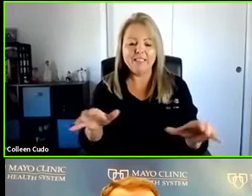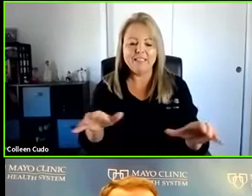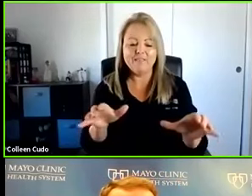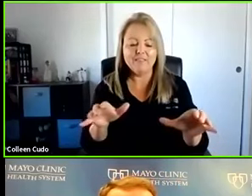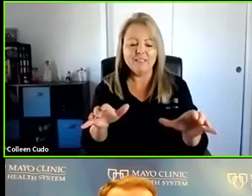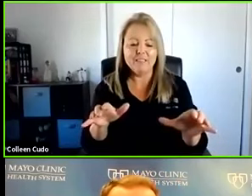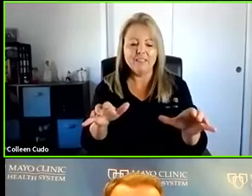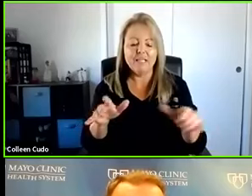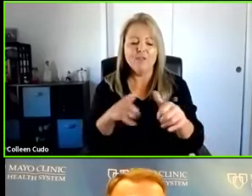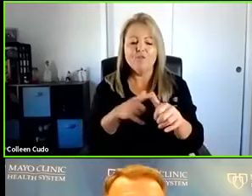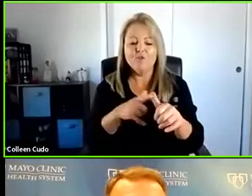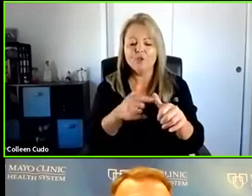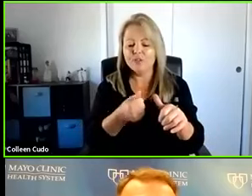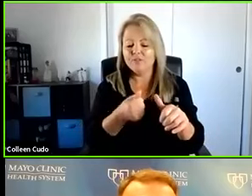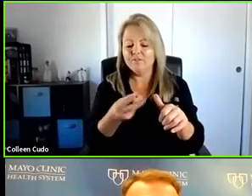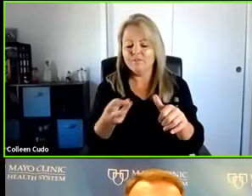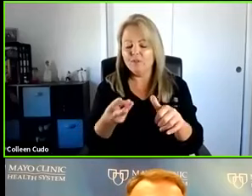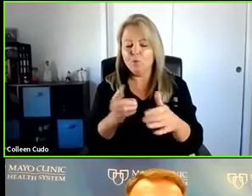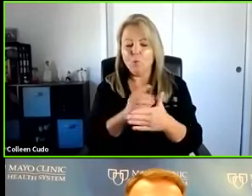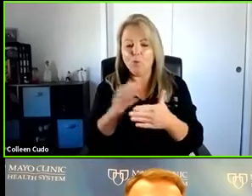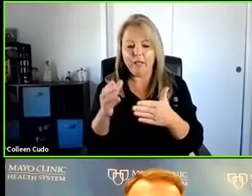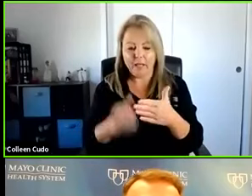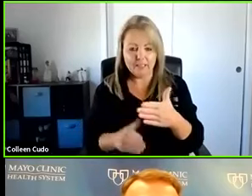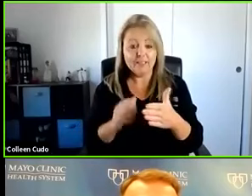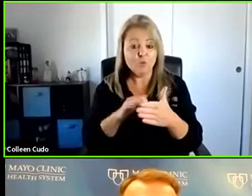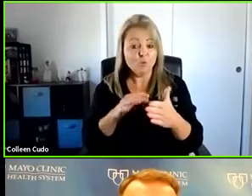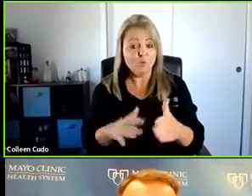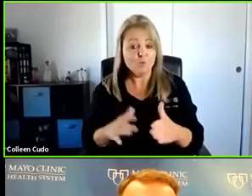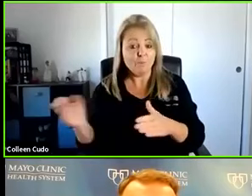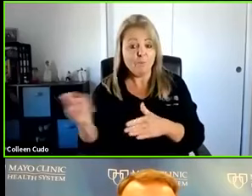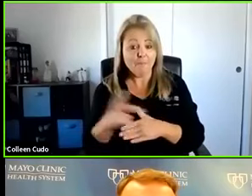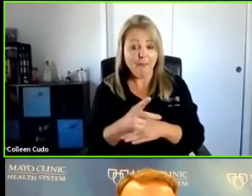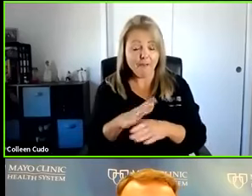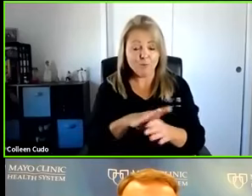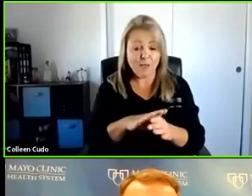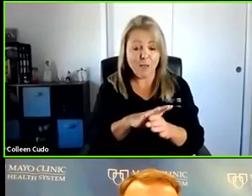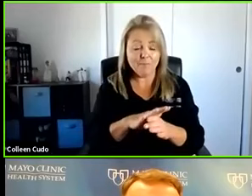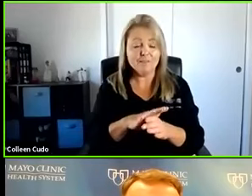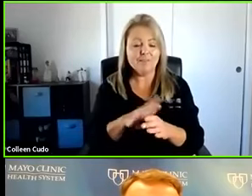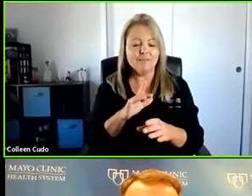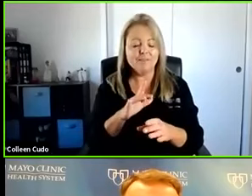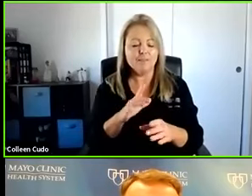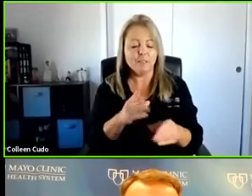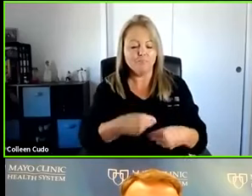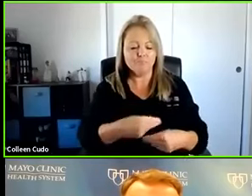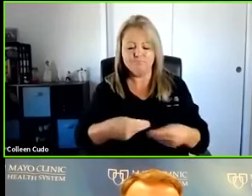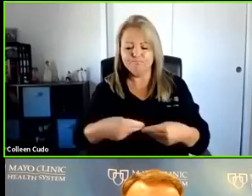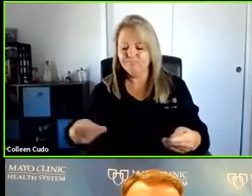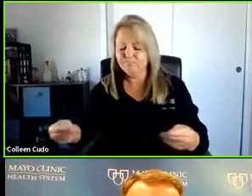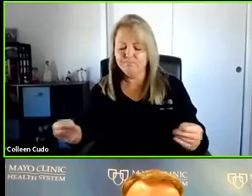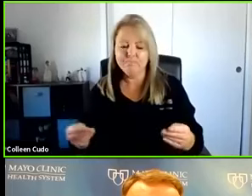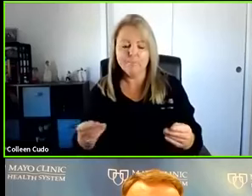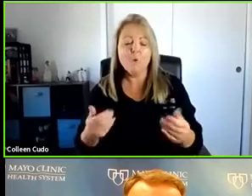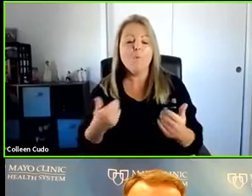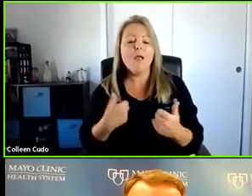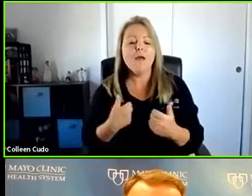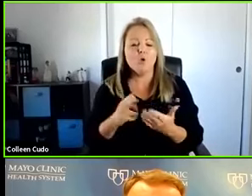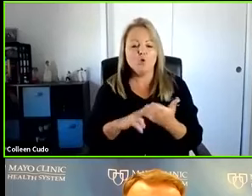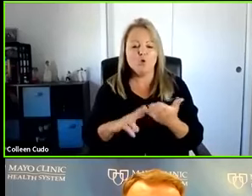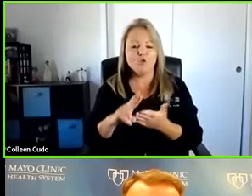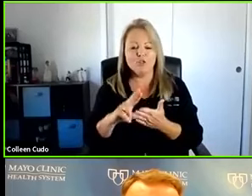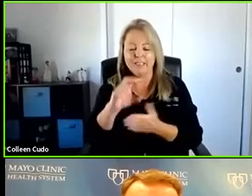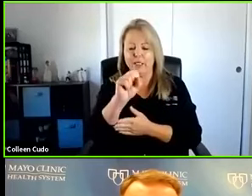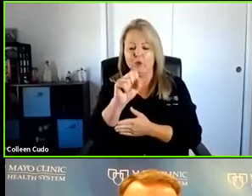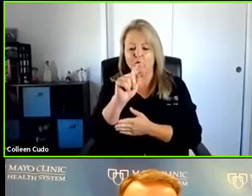of weekends when students come back to campus. Also, we have a university strike team, which is